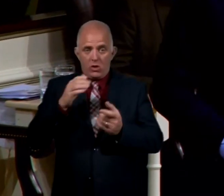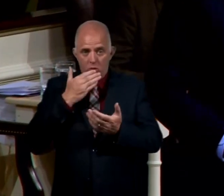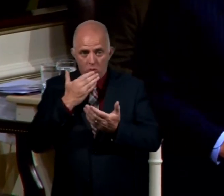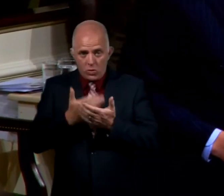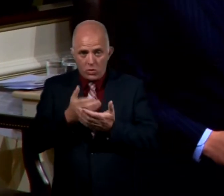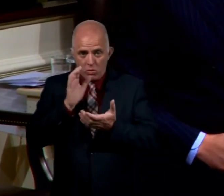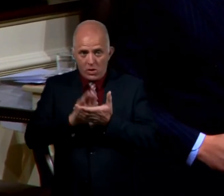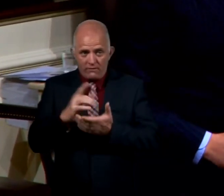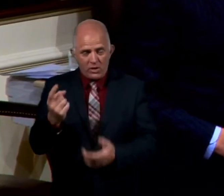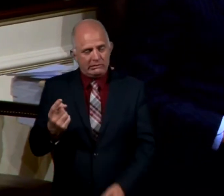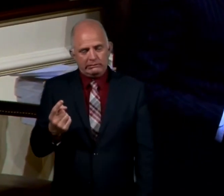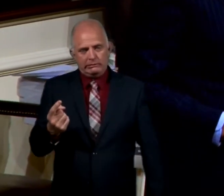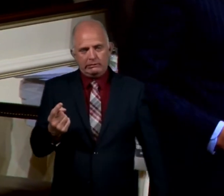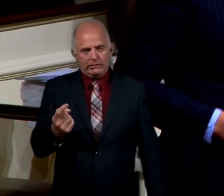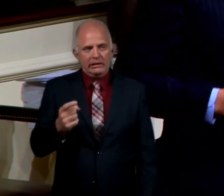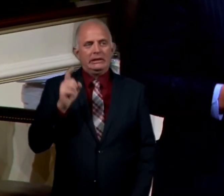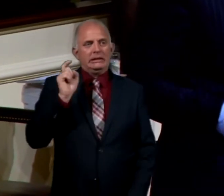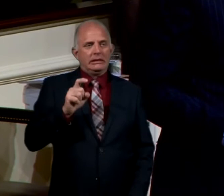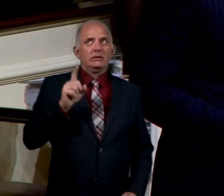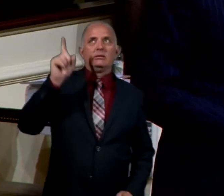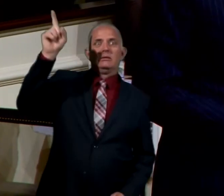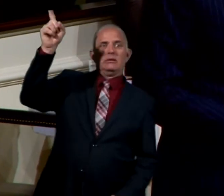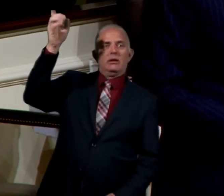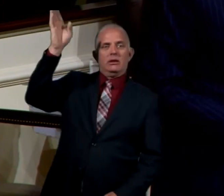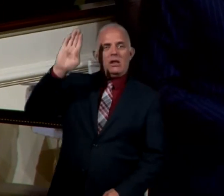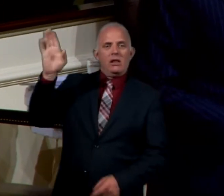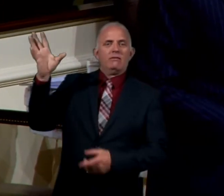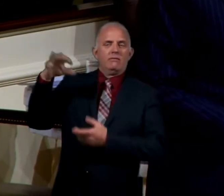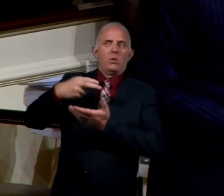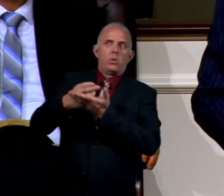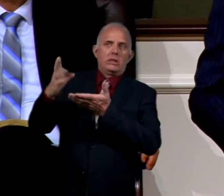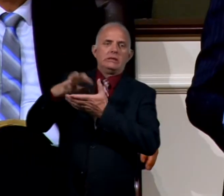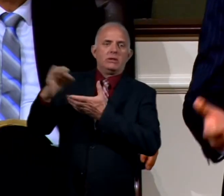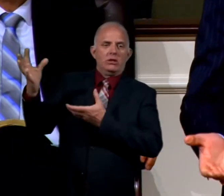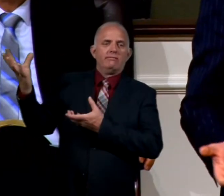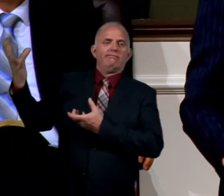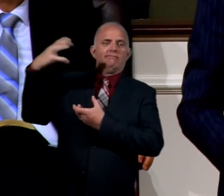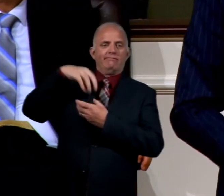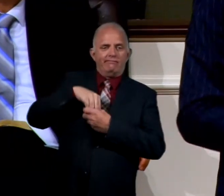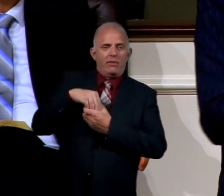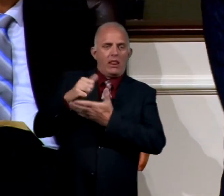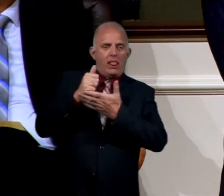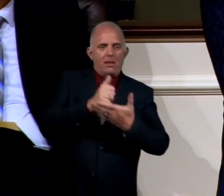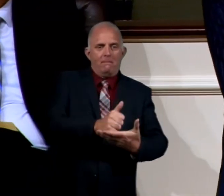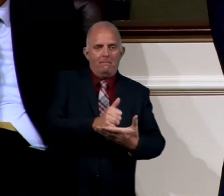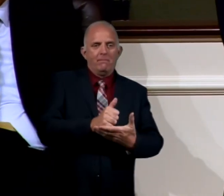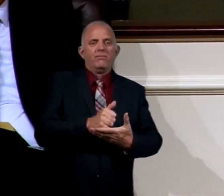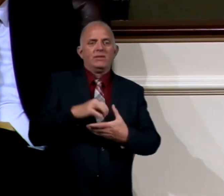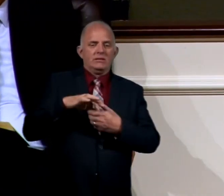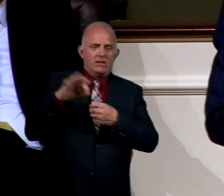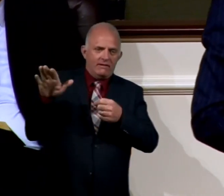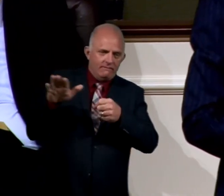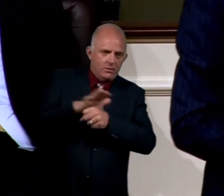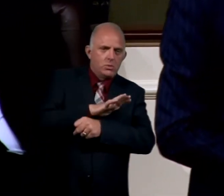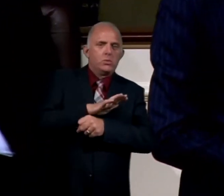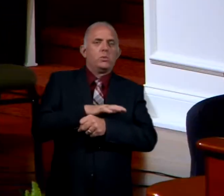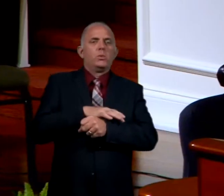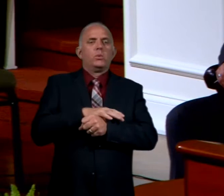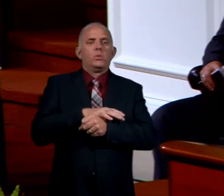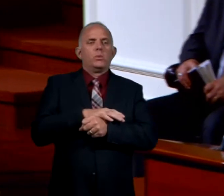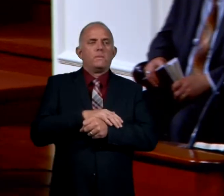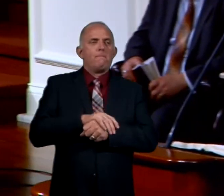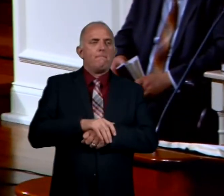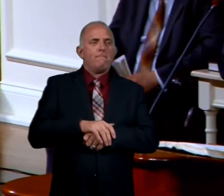yourself. You're going to need the help of the Holy Spirit of God. You're going to need to be Spirit-filled to be this